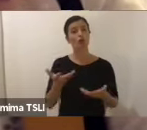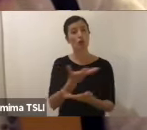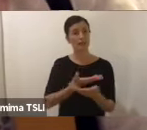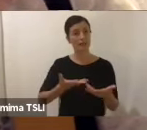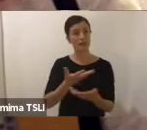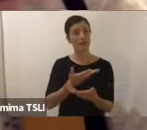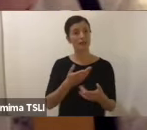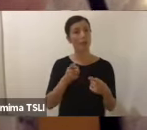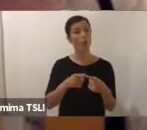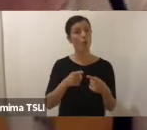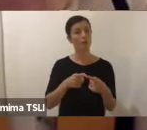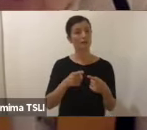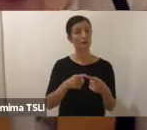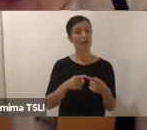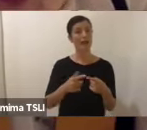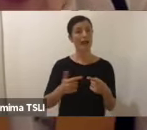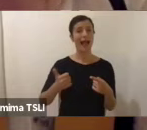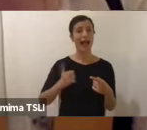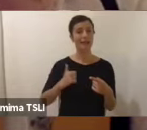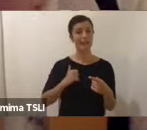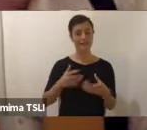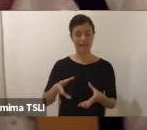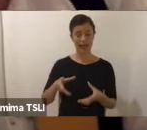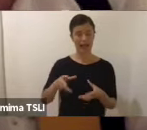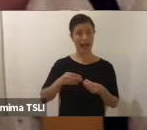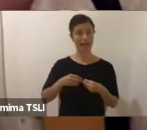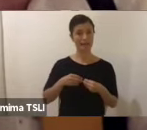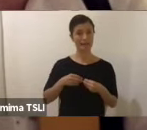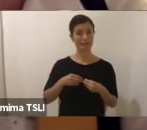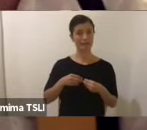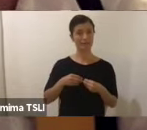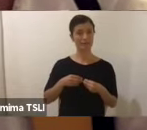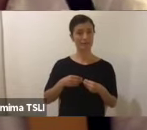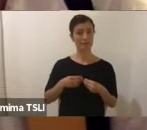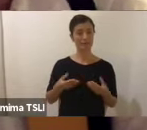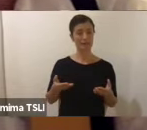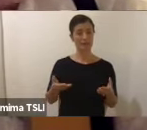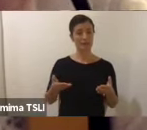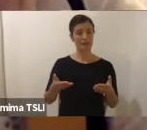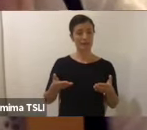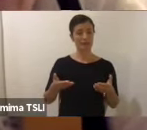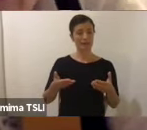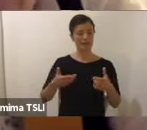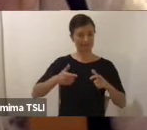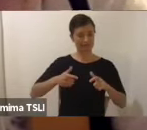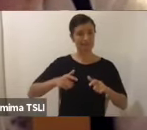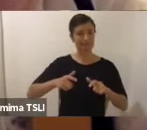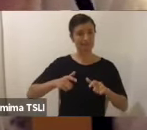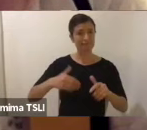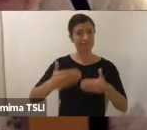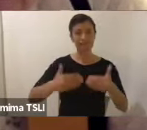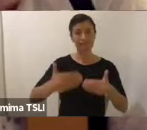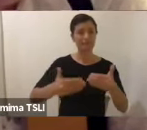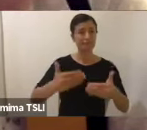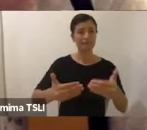expect and accept non-closure and i i feel that's quite important to remember that we're not going to resolve this